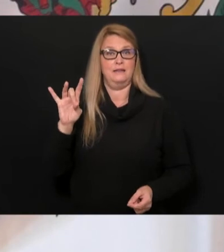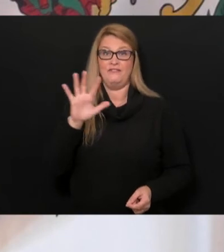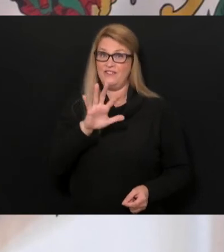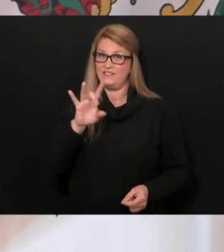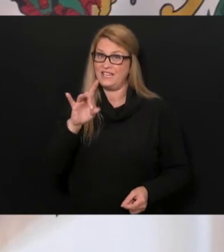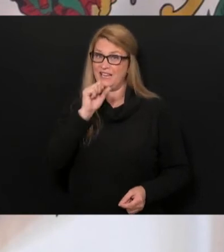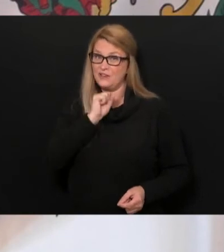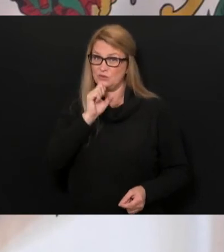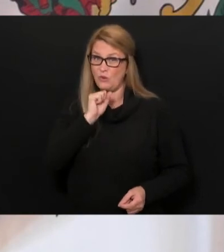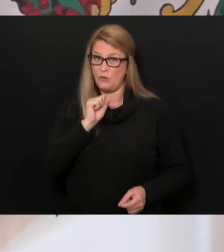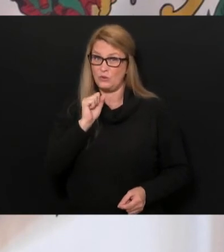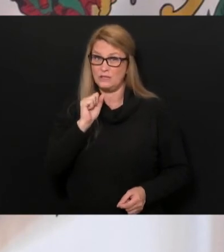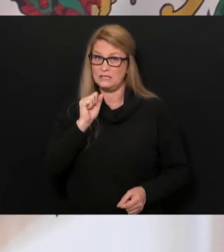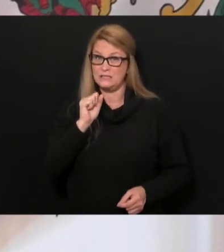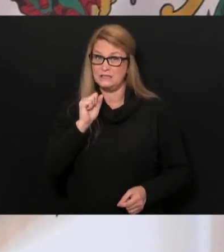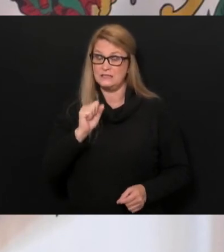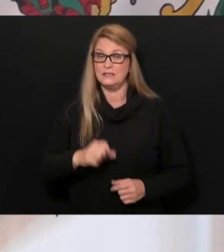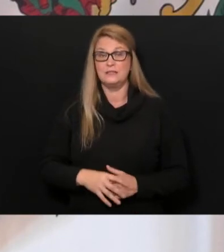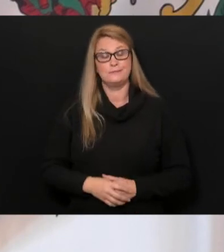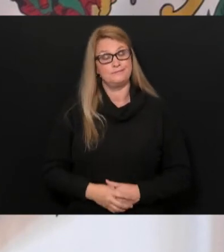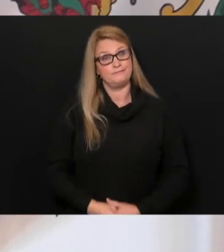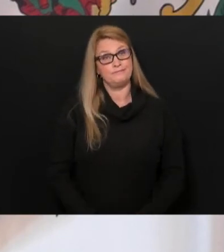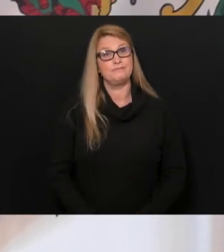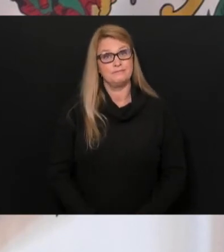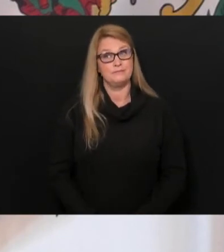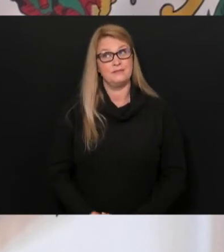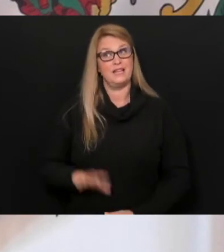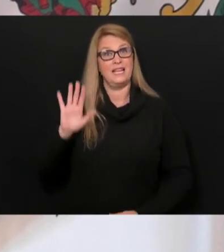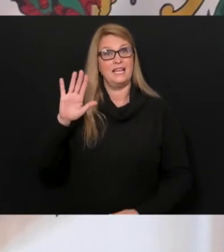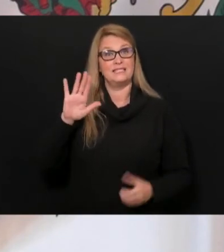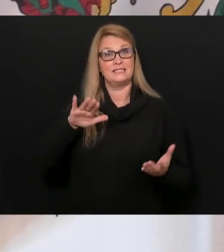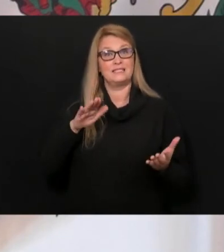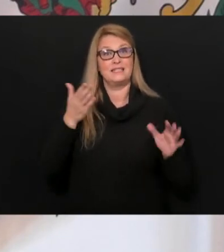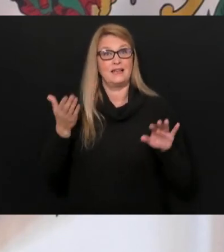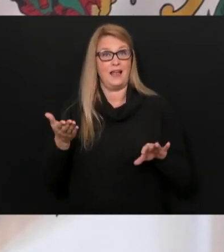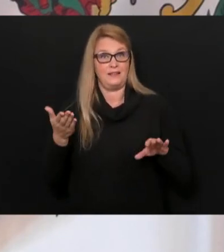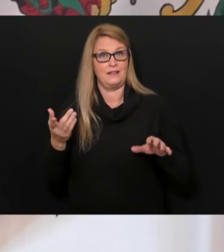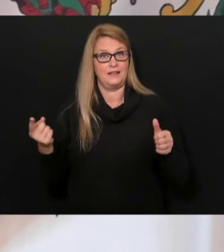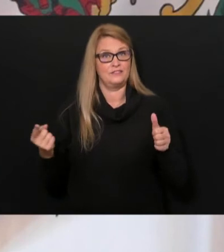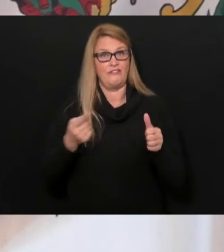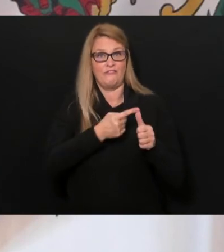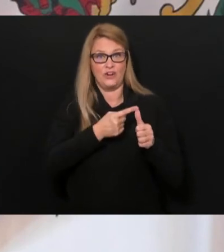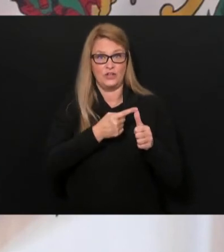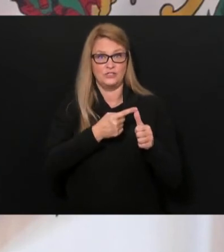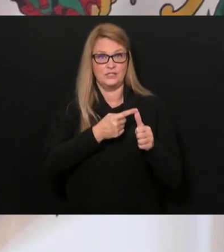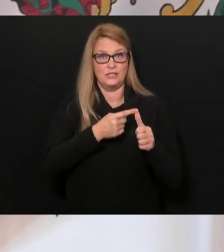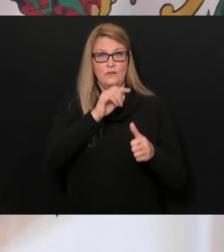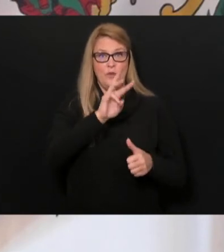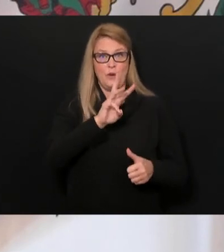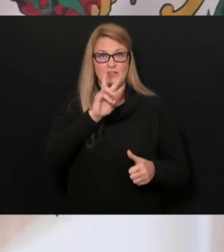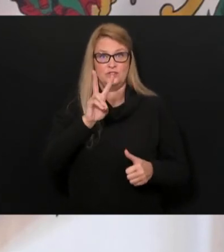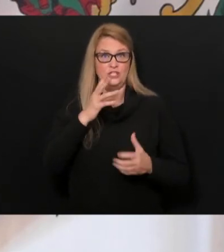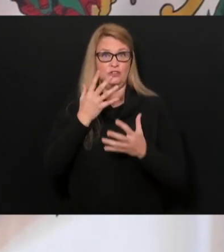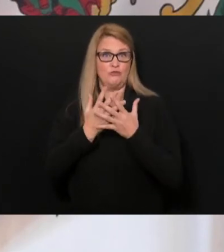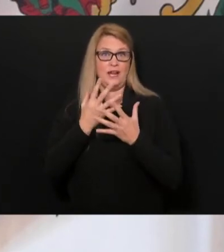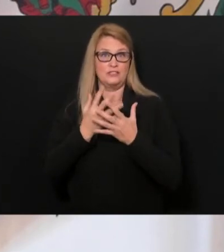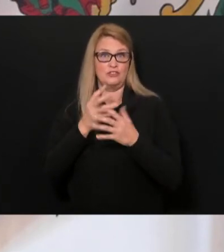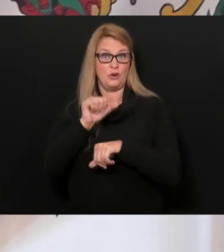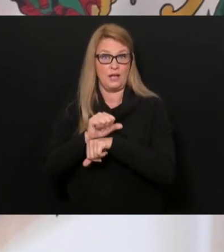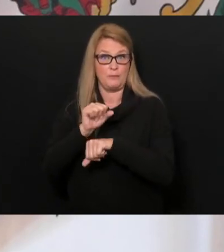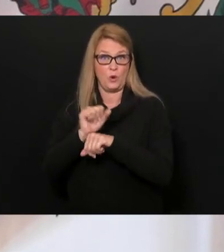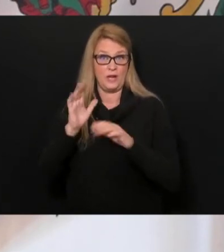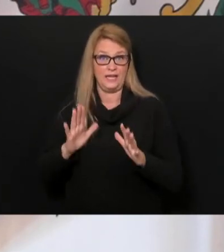old. You know, the corporal's death is the first of a West Virginia correctional employee attributed